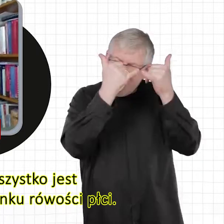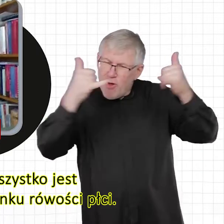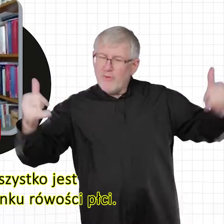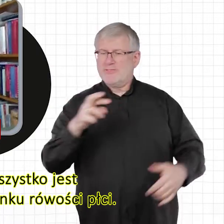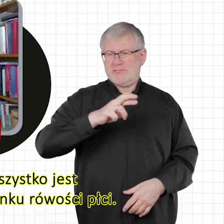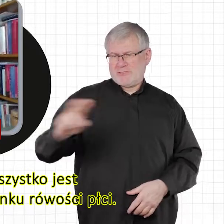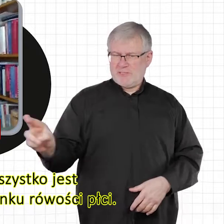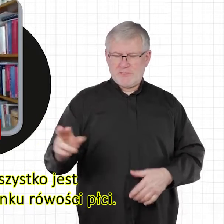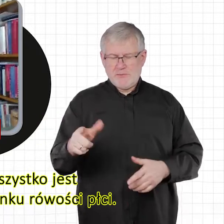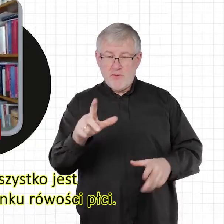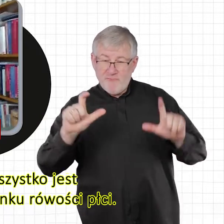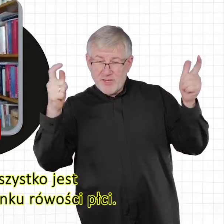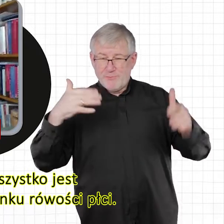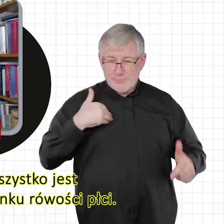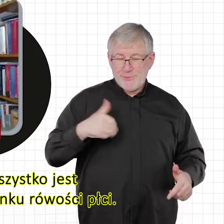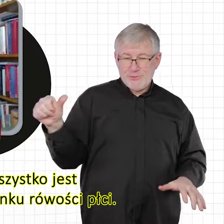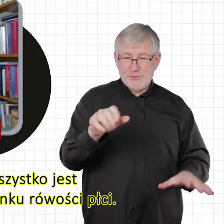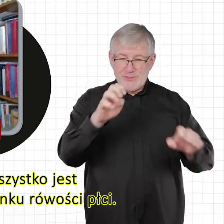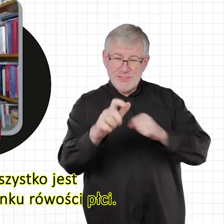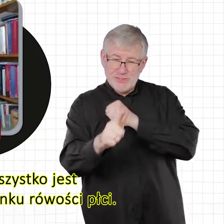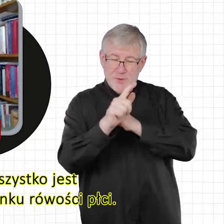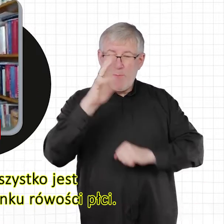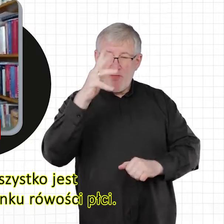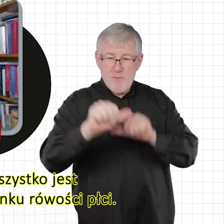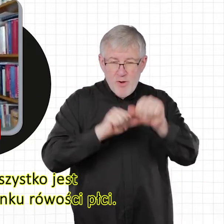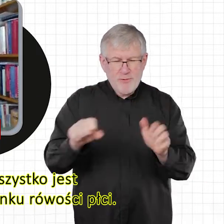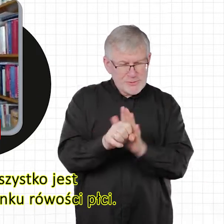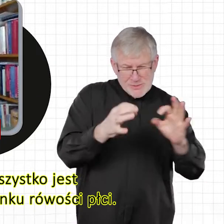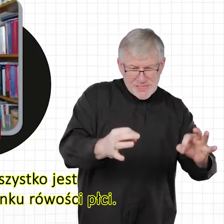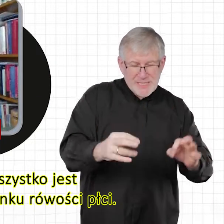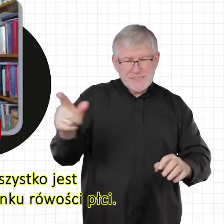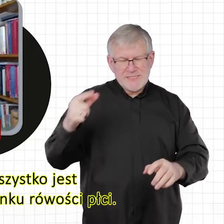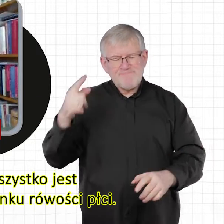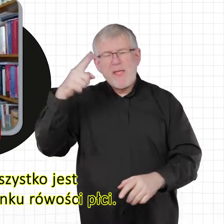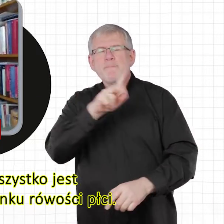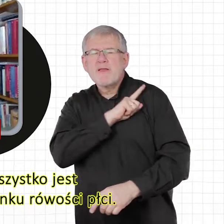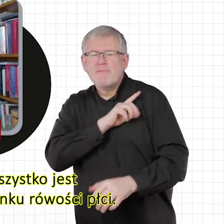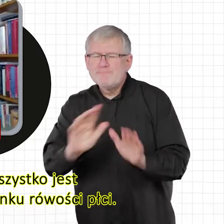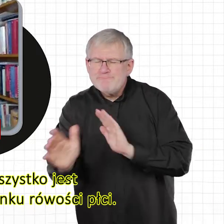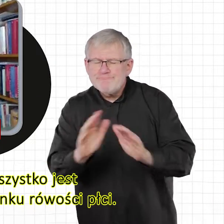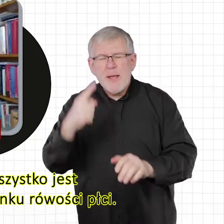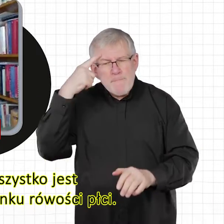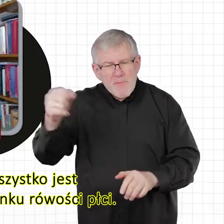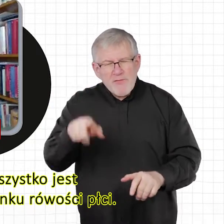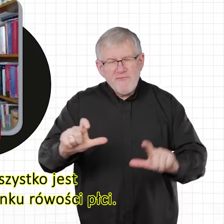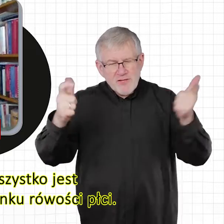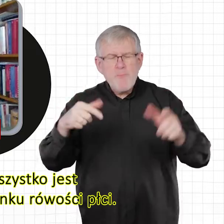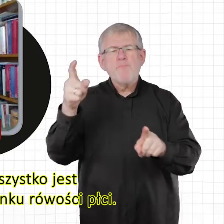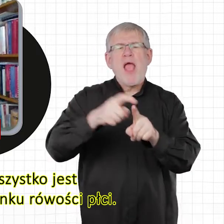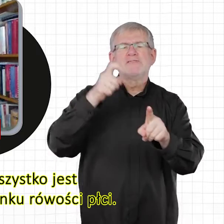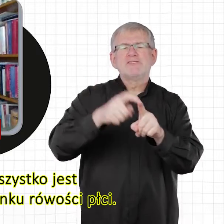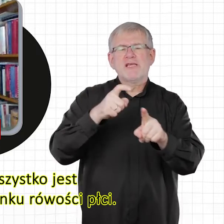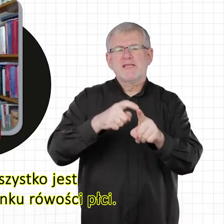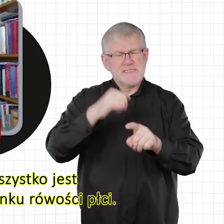them and gives them the notion that everything is possible. And further steps can always be taken towards